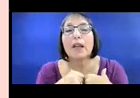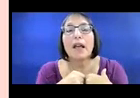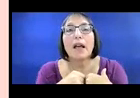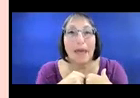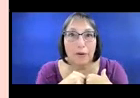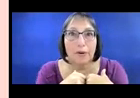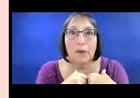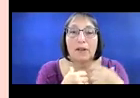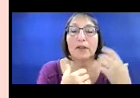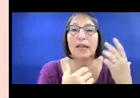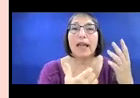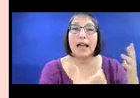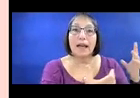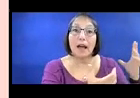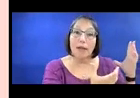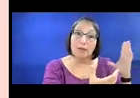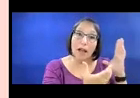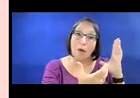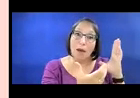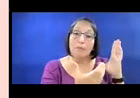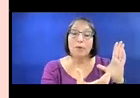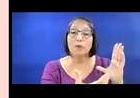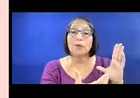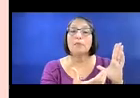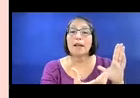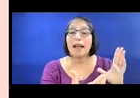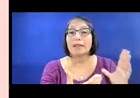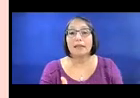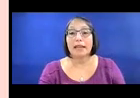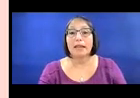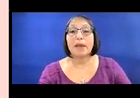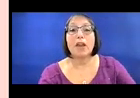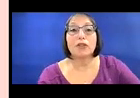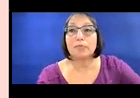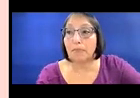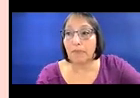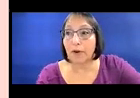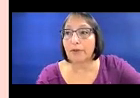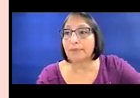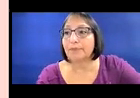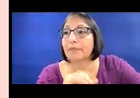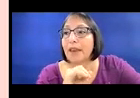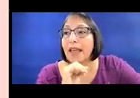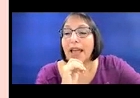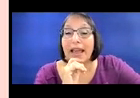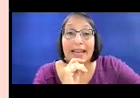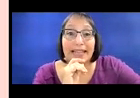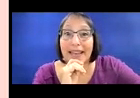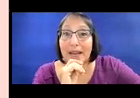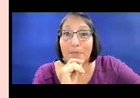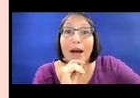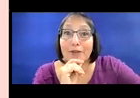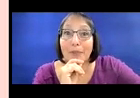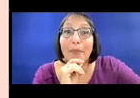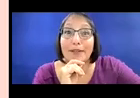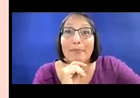better. When I'm looking at how I, how I build my class, the landing page has been better. However, it's taken